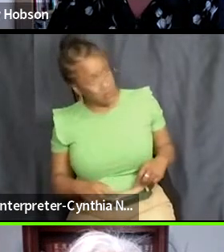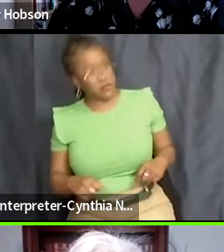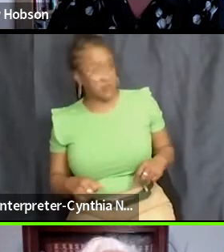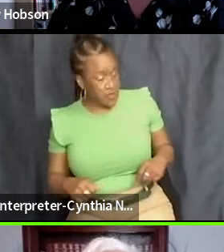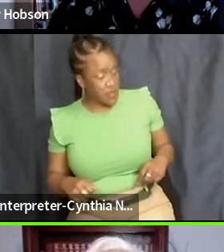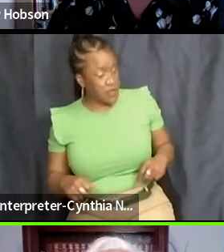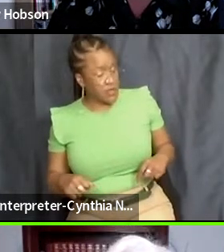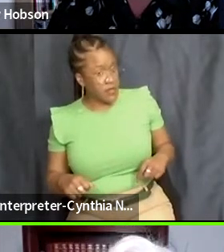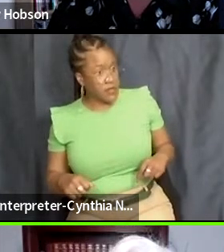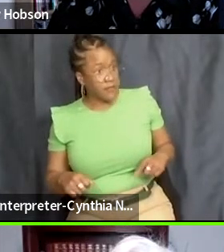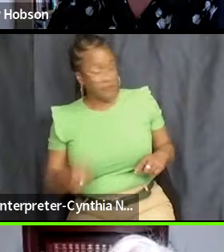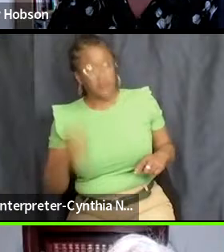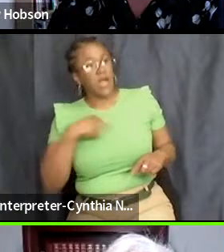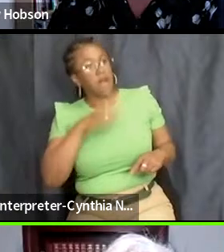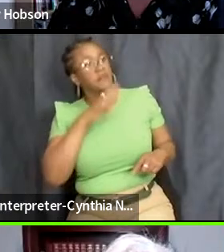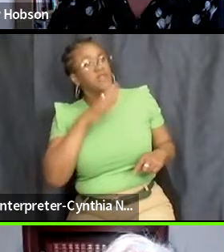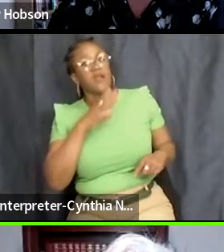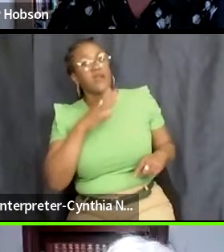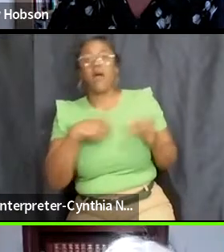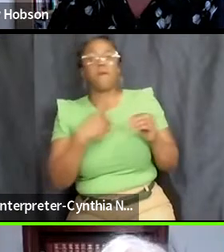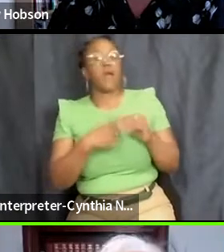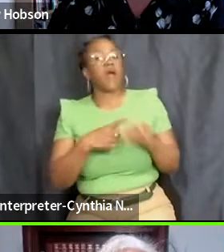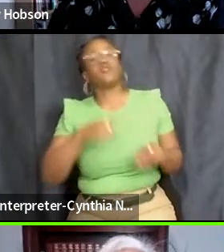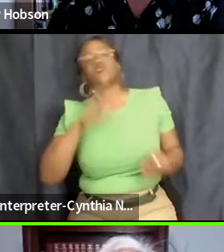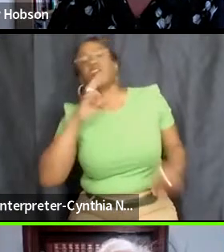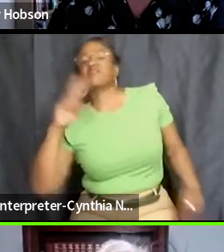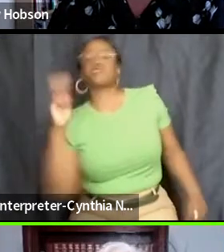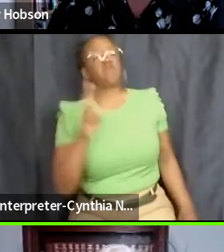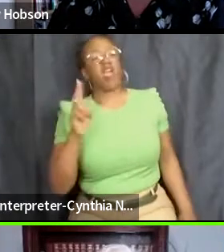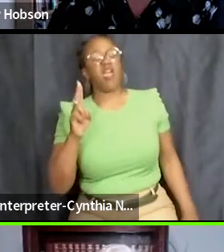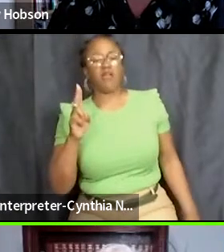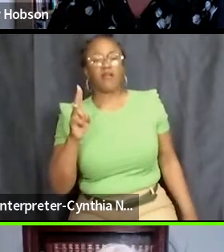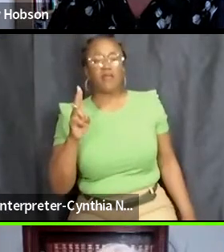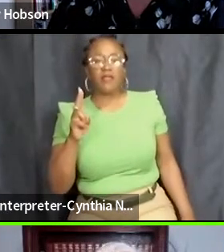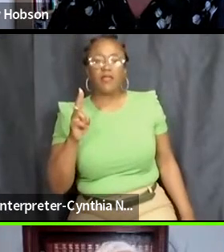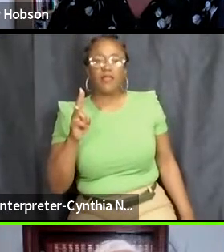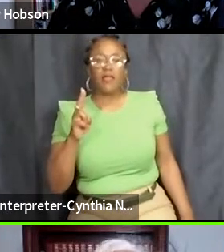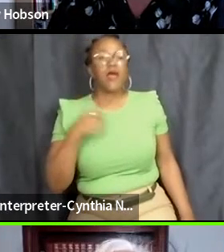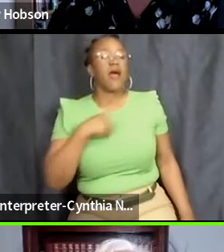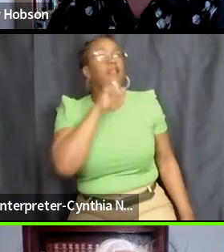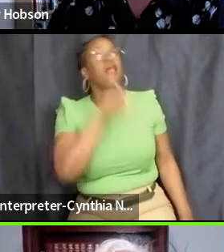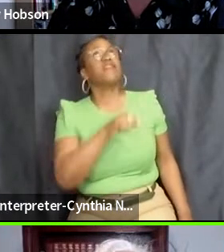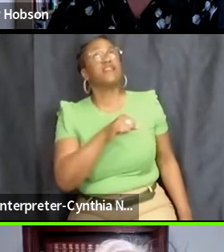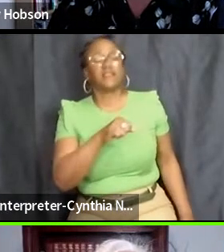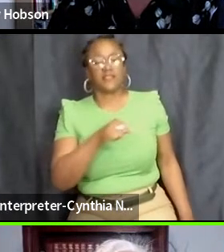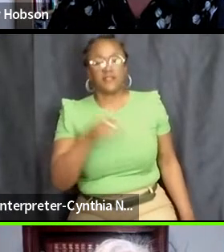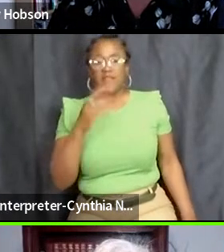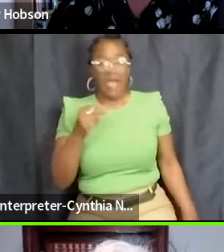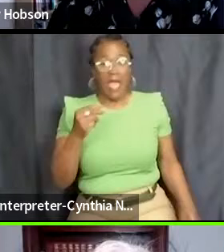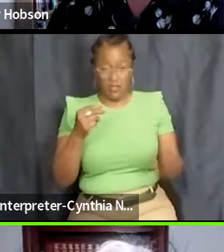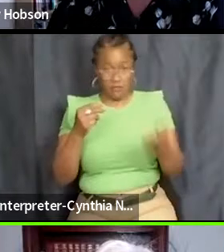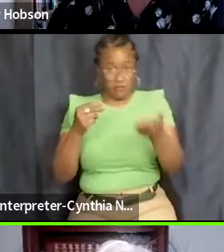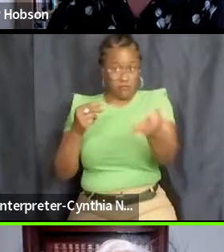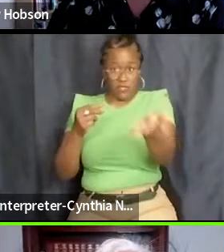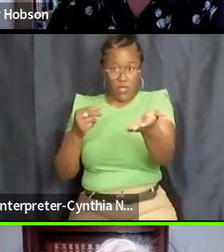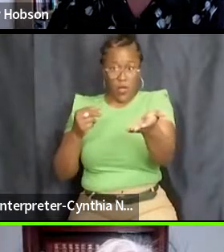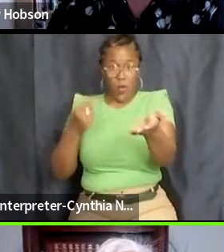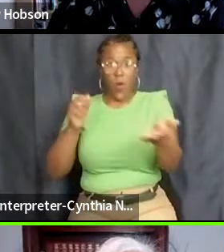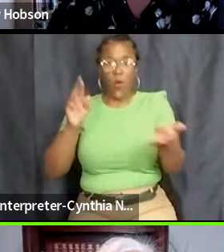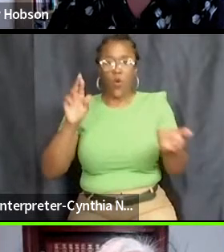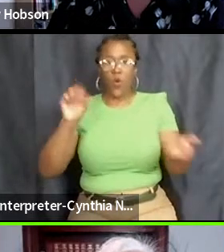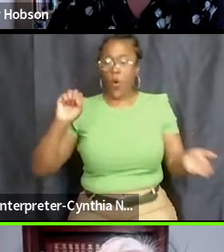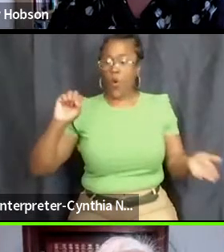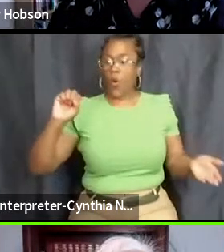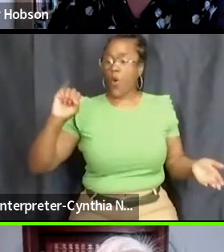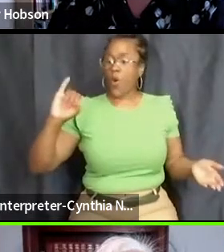yours." I'm talking smack. I love it. And so Gorsuch is like,